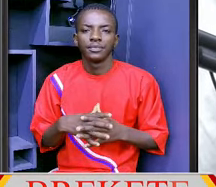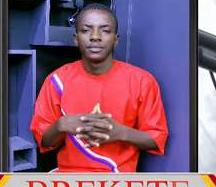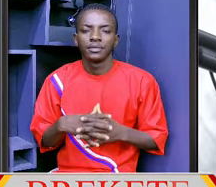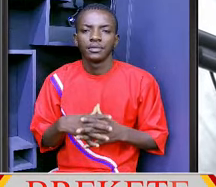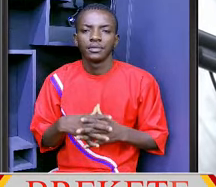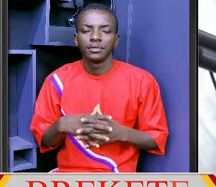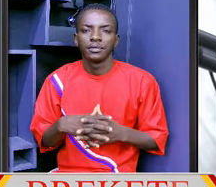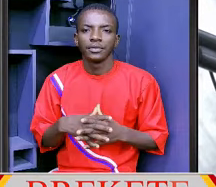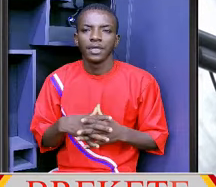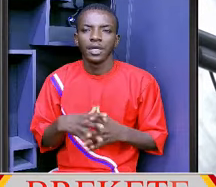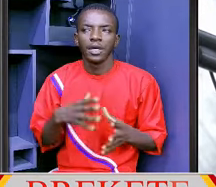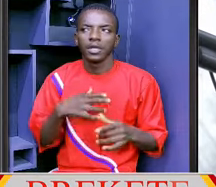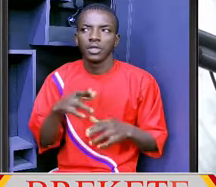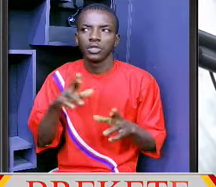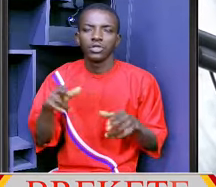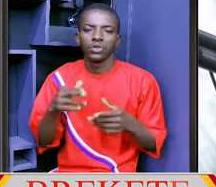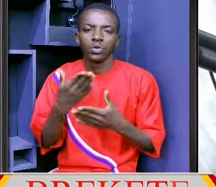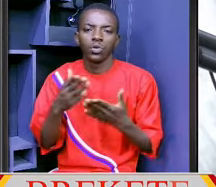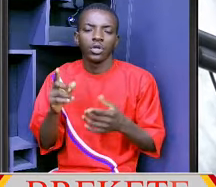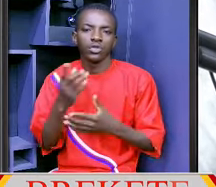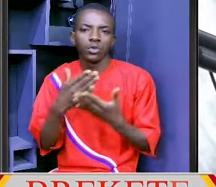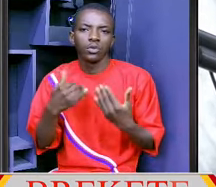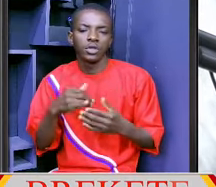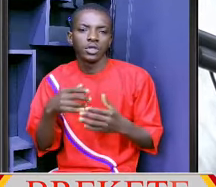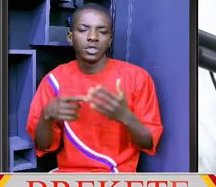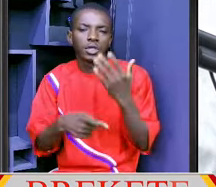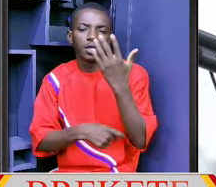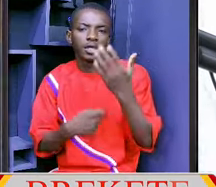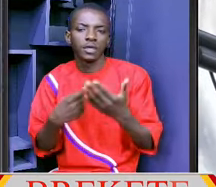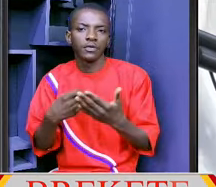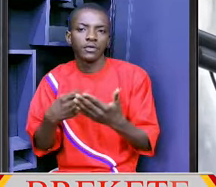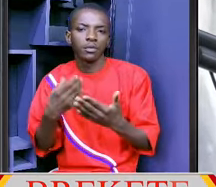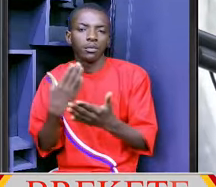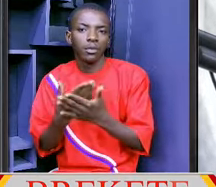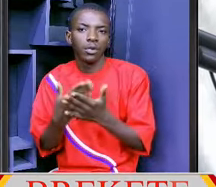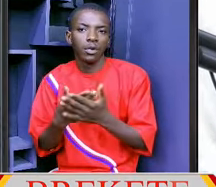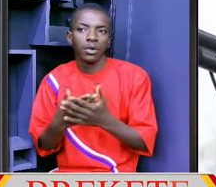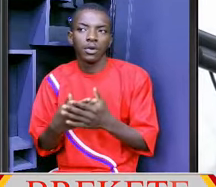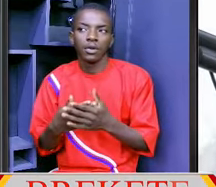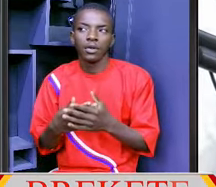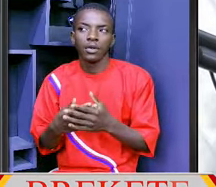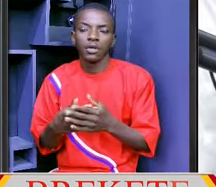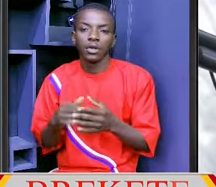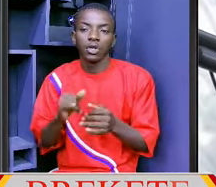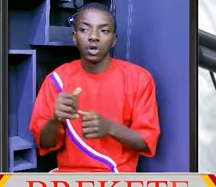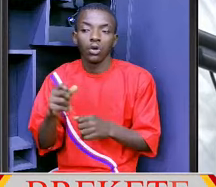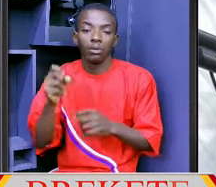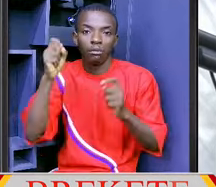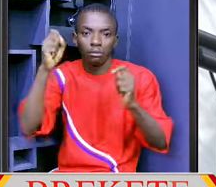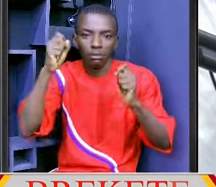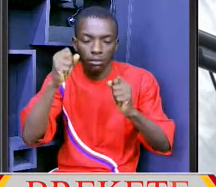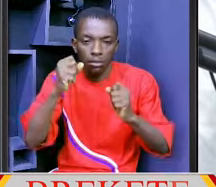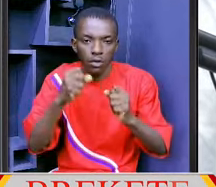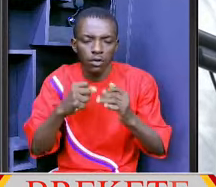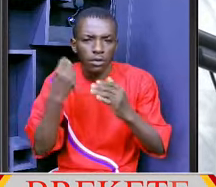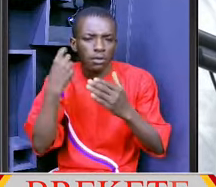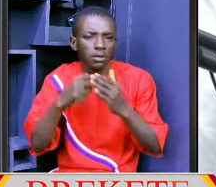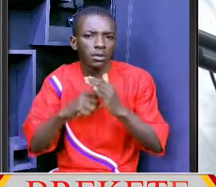And a region where somebody will be stealing your money is a thief and you're calling him yellow boy.